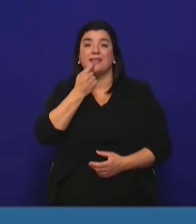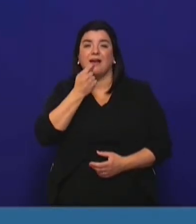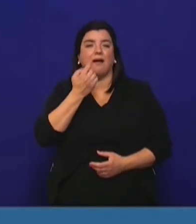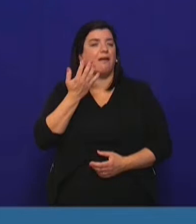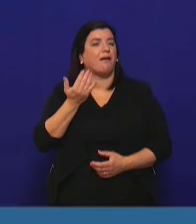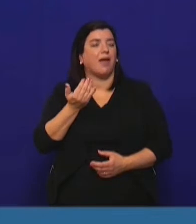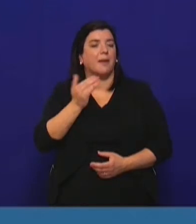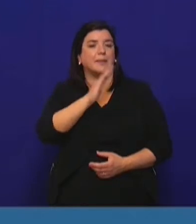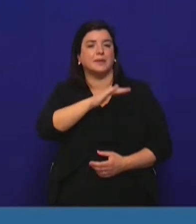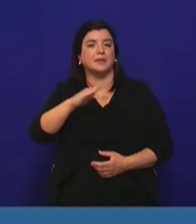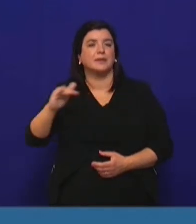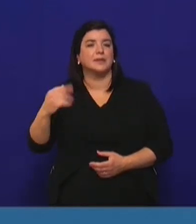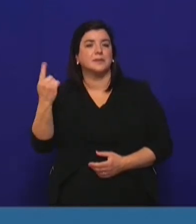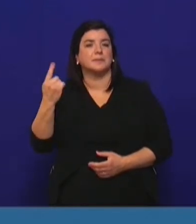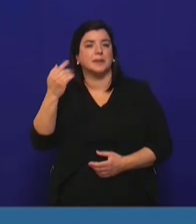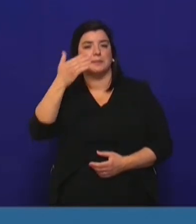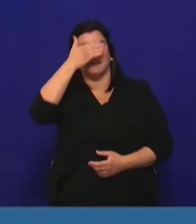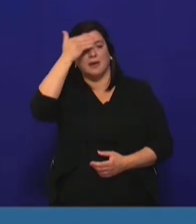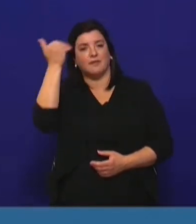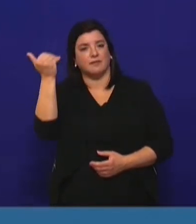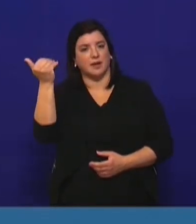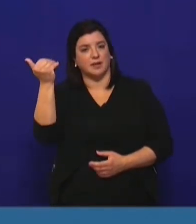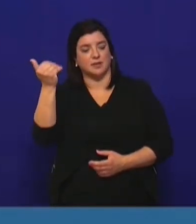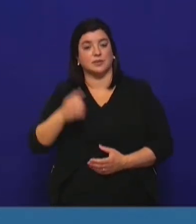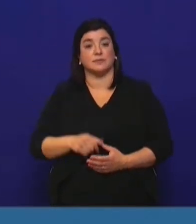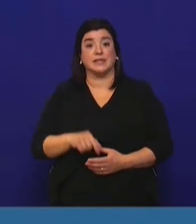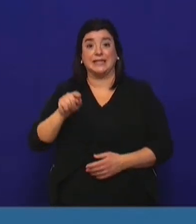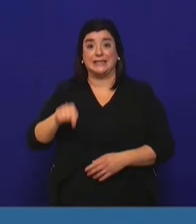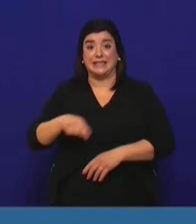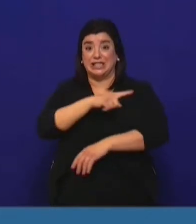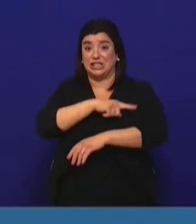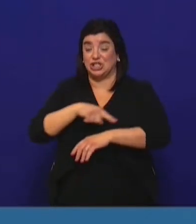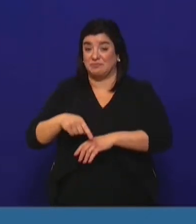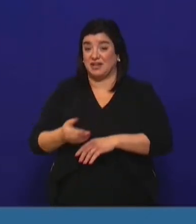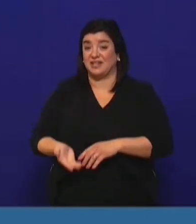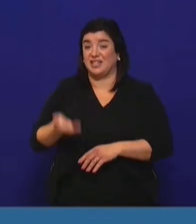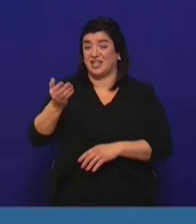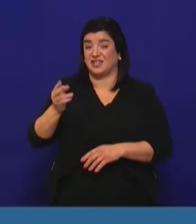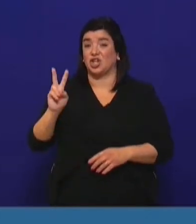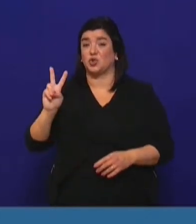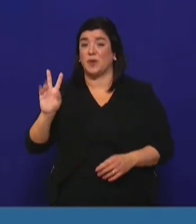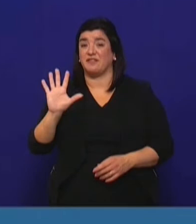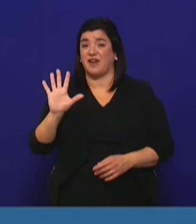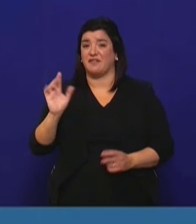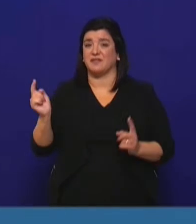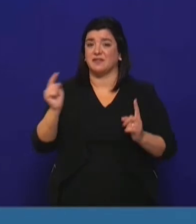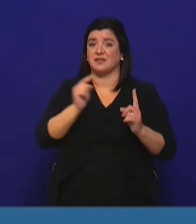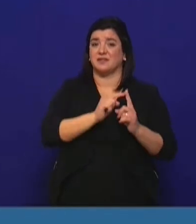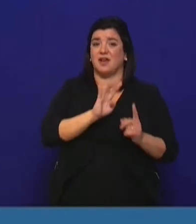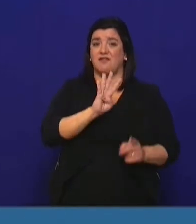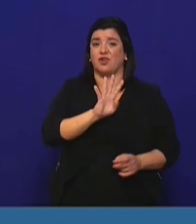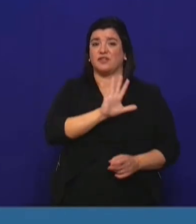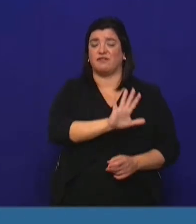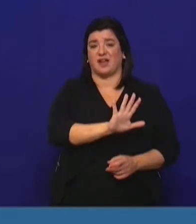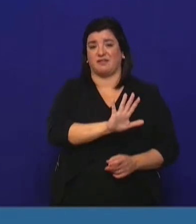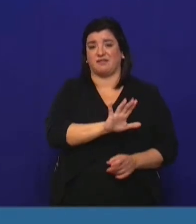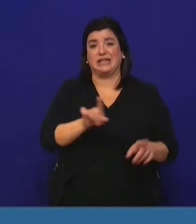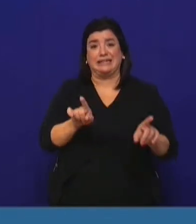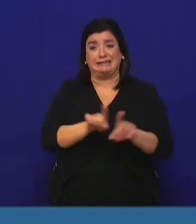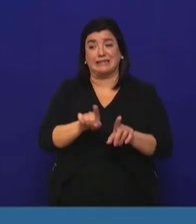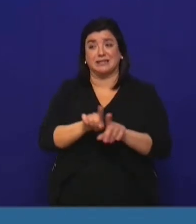parti tal-każijiet li kellna f'din l-aħħar ġimgħa kienu ta' etajiet bejn 25 u 44 sena, l-istess xejra li kien qed